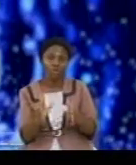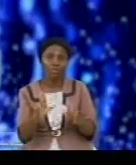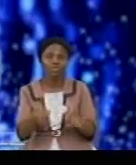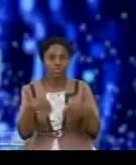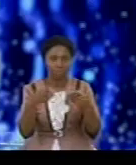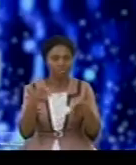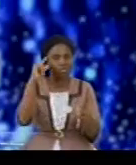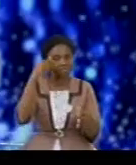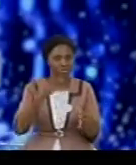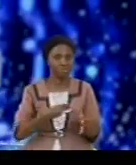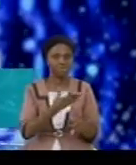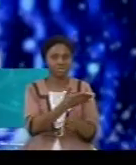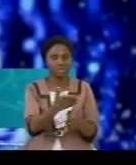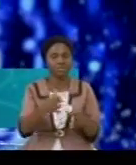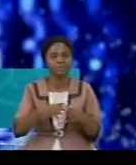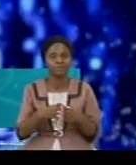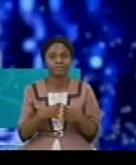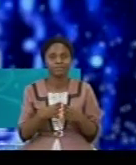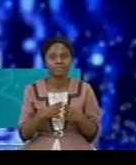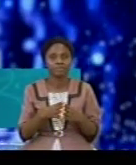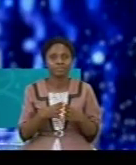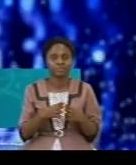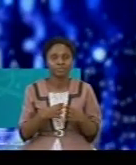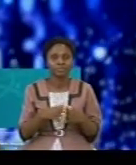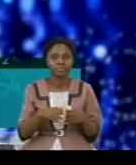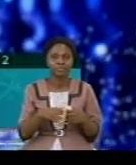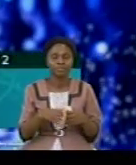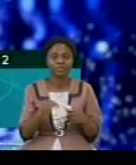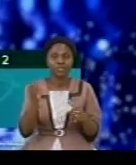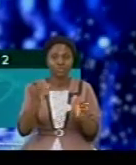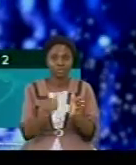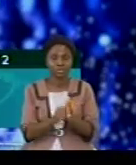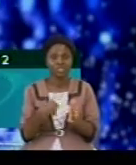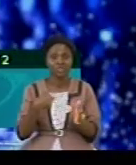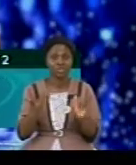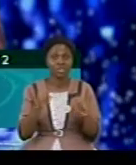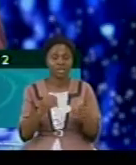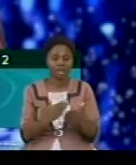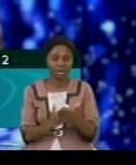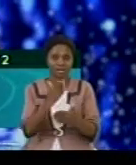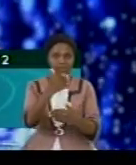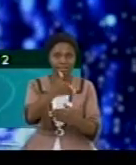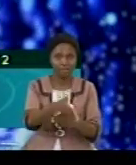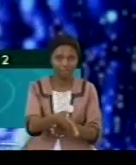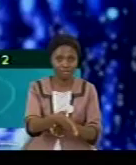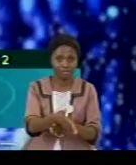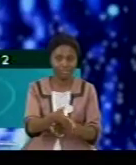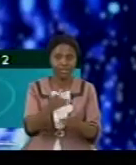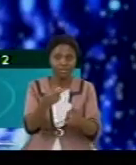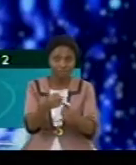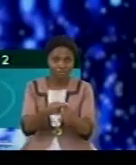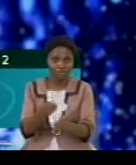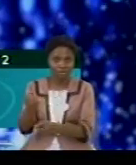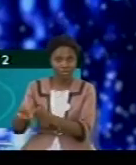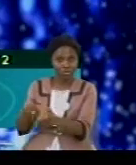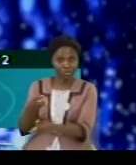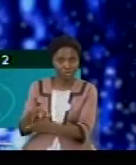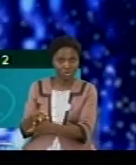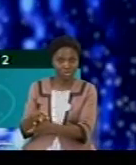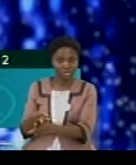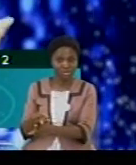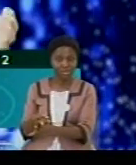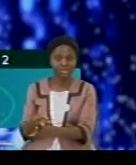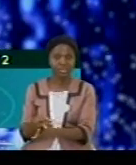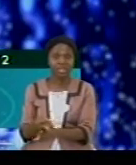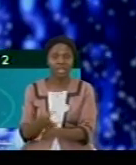here, made for us so that we can cross over from the worldly lust, from the ungodliness that we